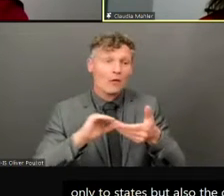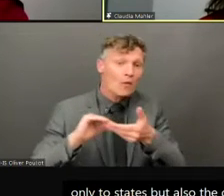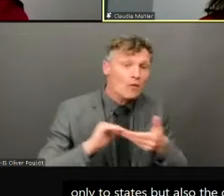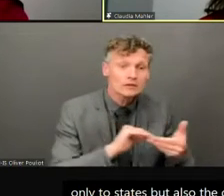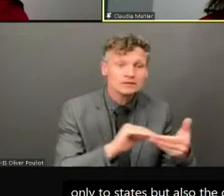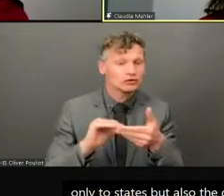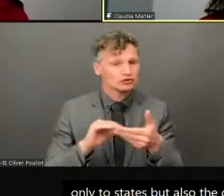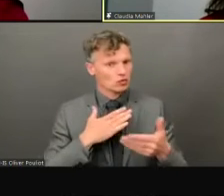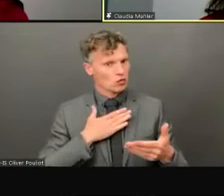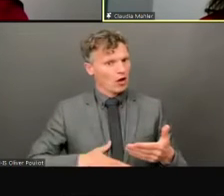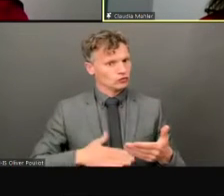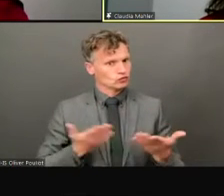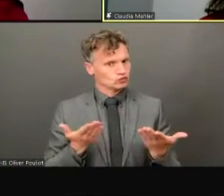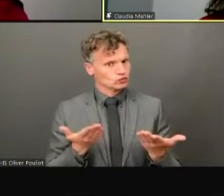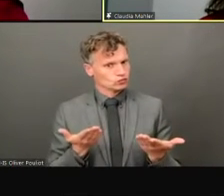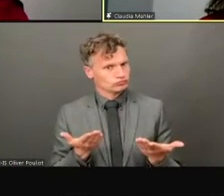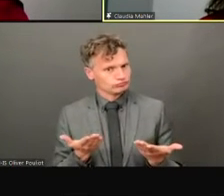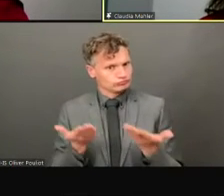and